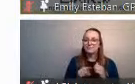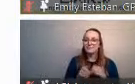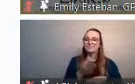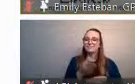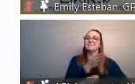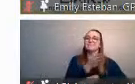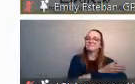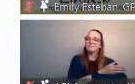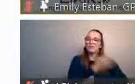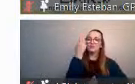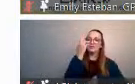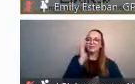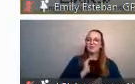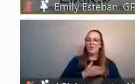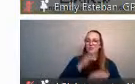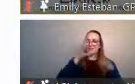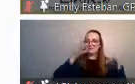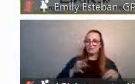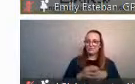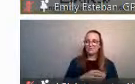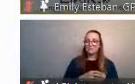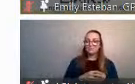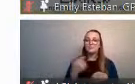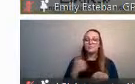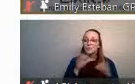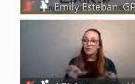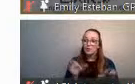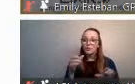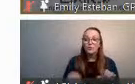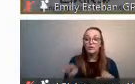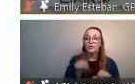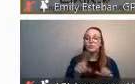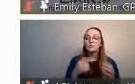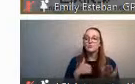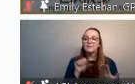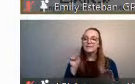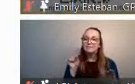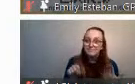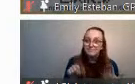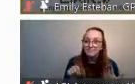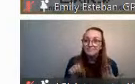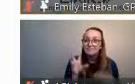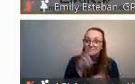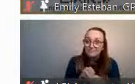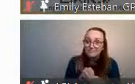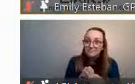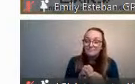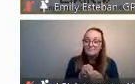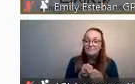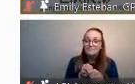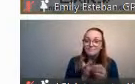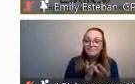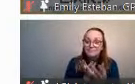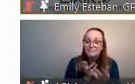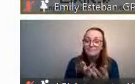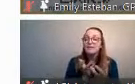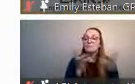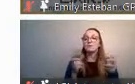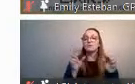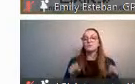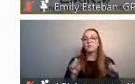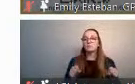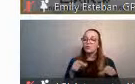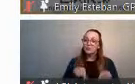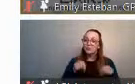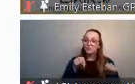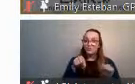want to encourage the work group to lean into conversation and dialogue as much as possible as these public meeting